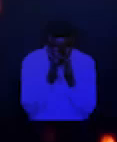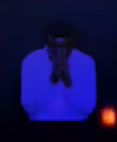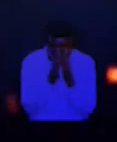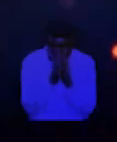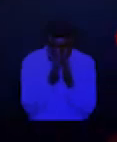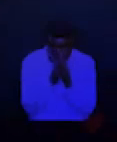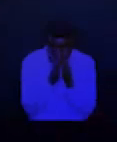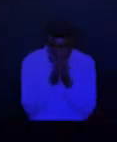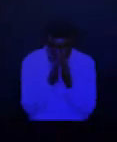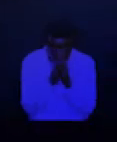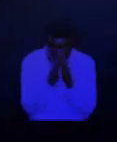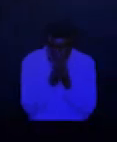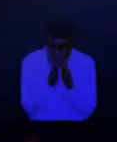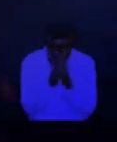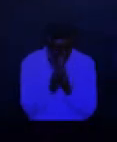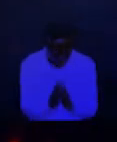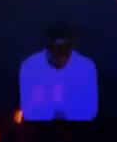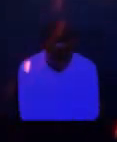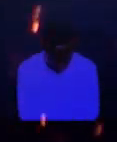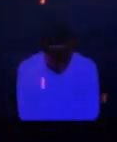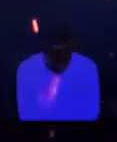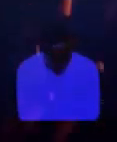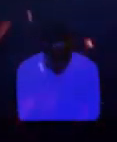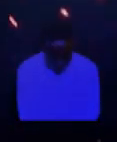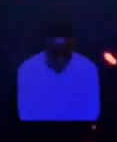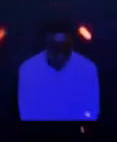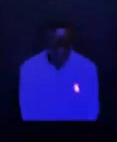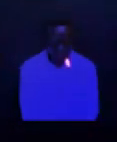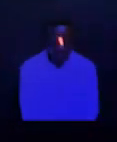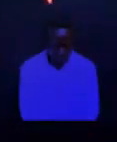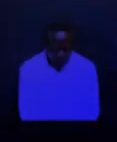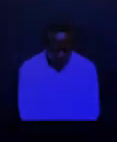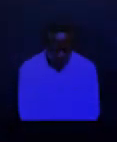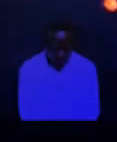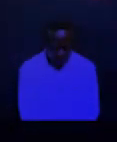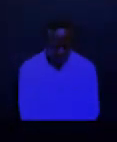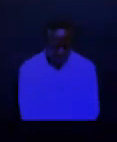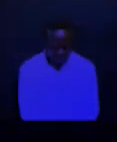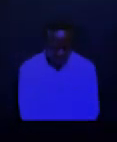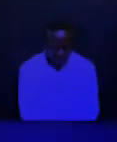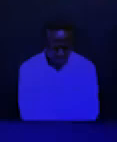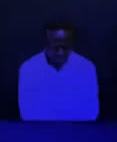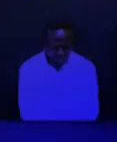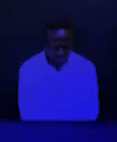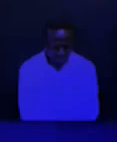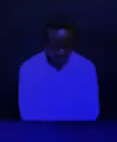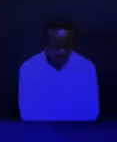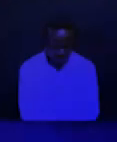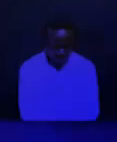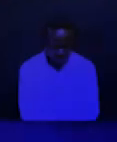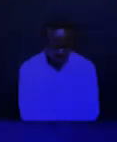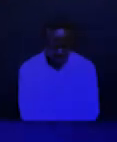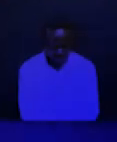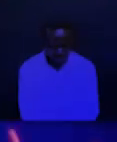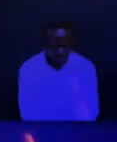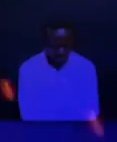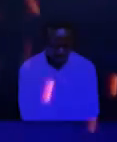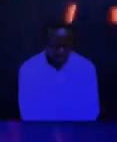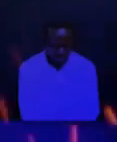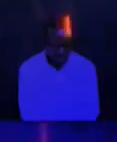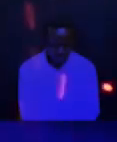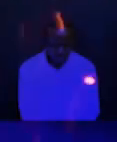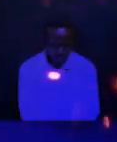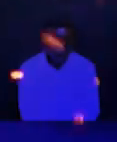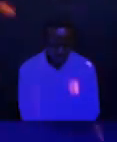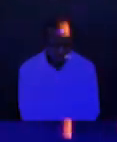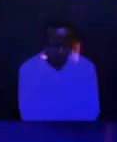balasia tataya. We worship you, Jesus. We worship you, Jesus. You are highly lifted. You are